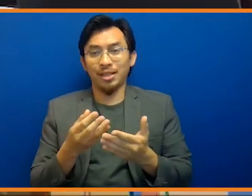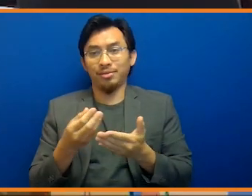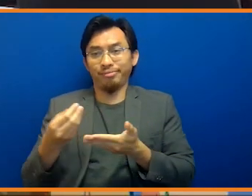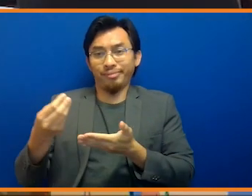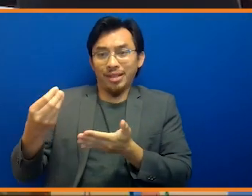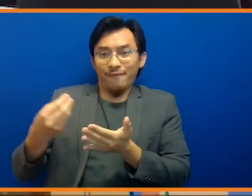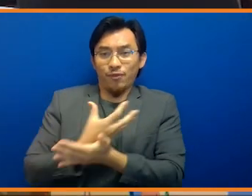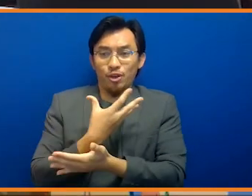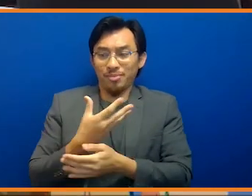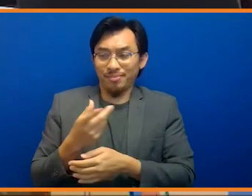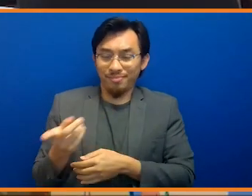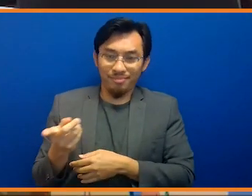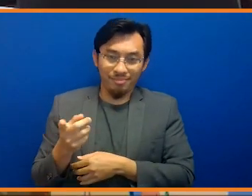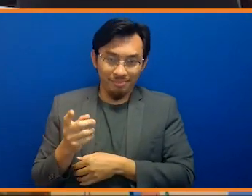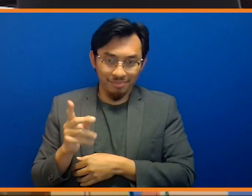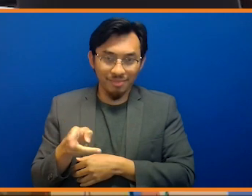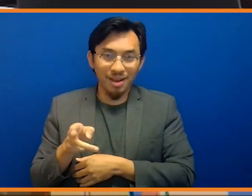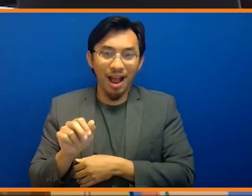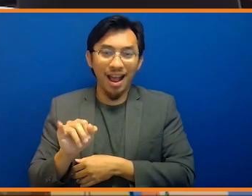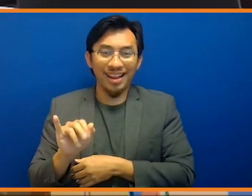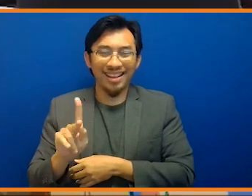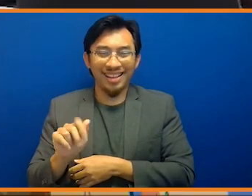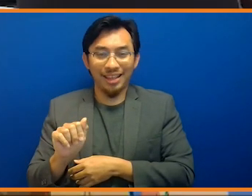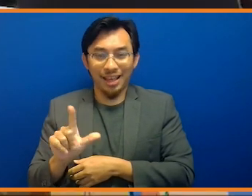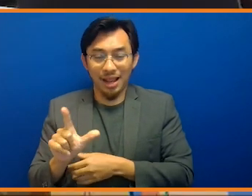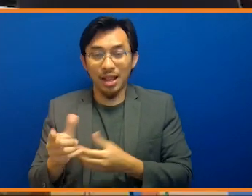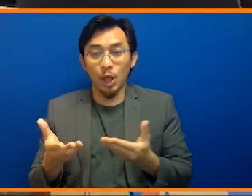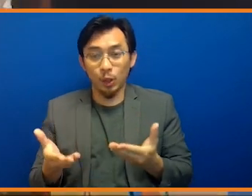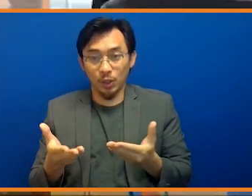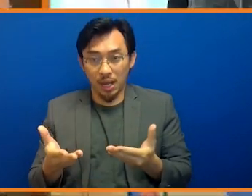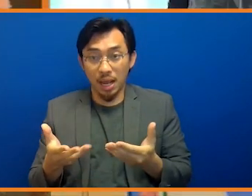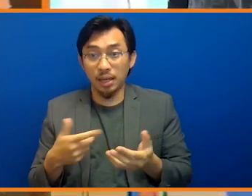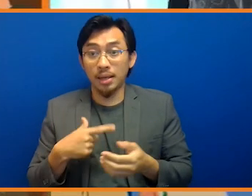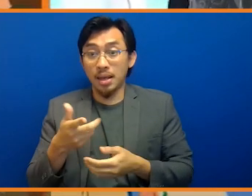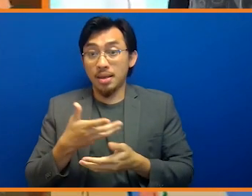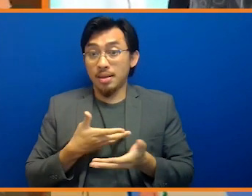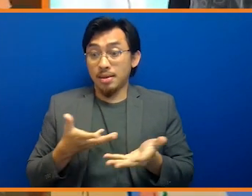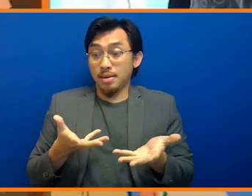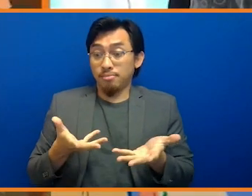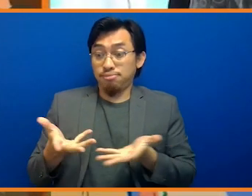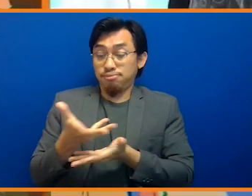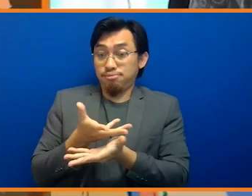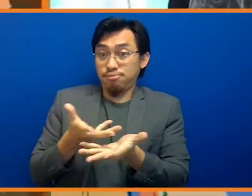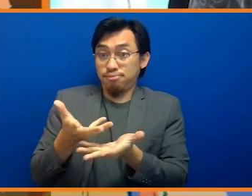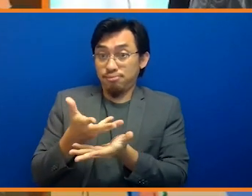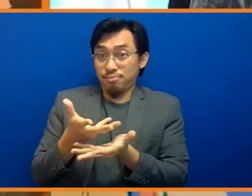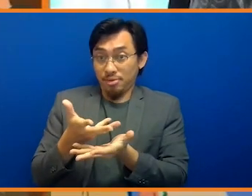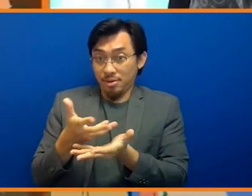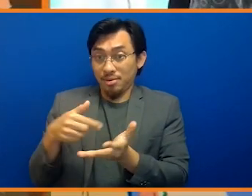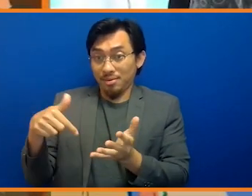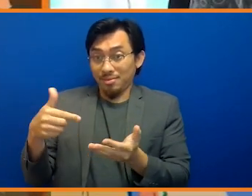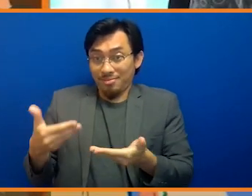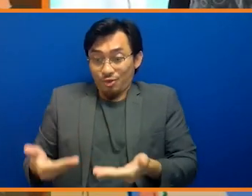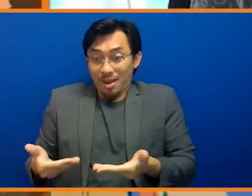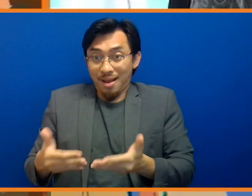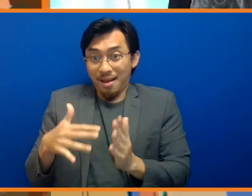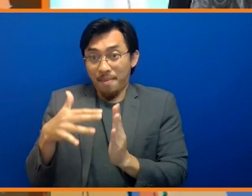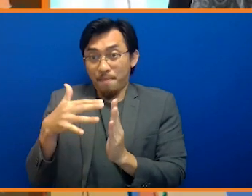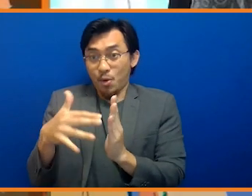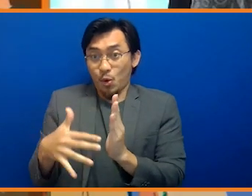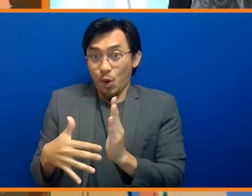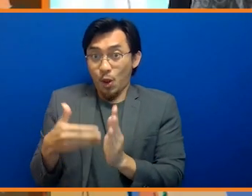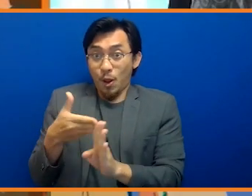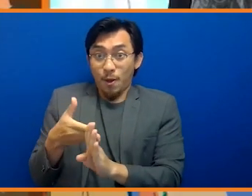already informed by Mr. Haekal, today, before we discuss